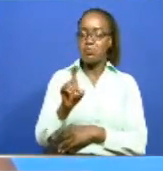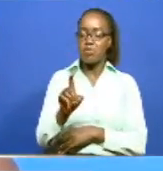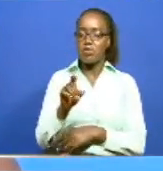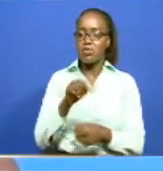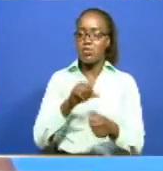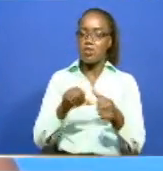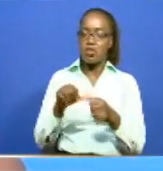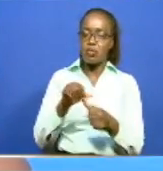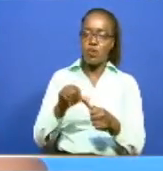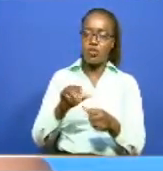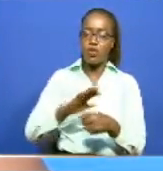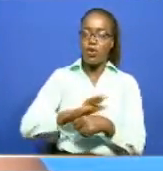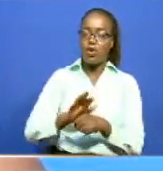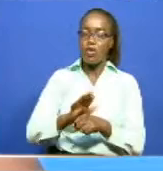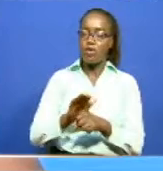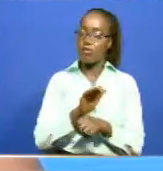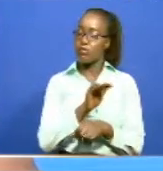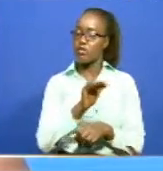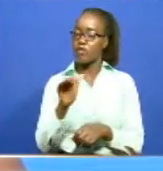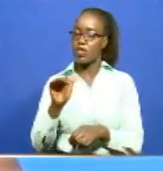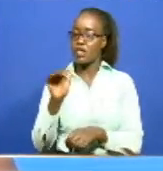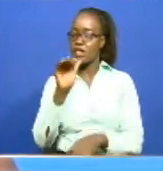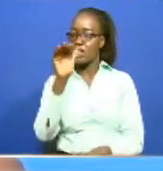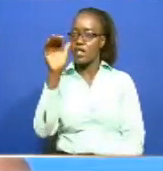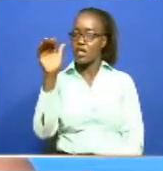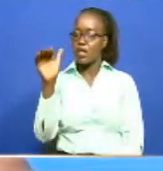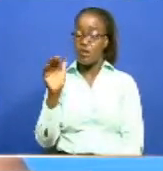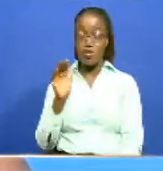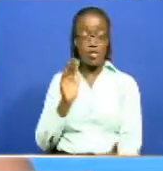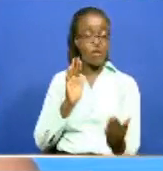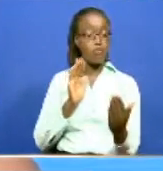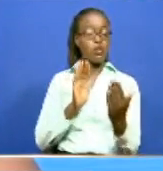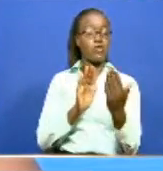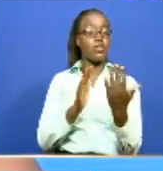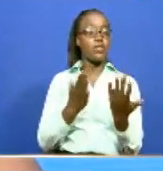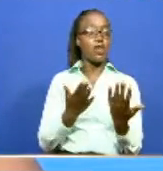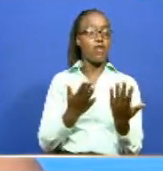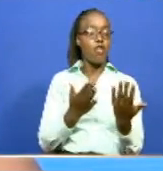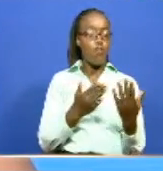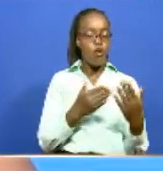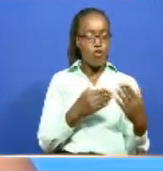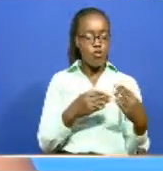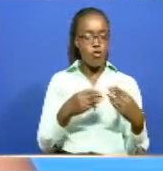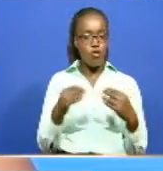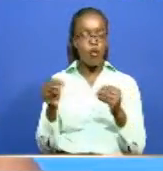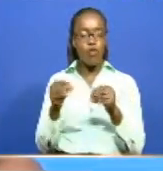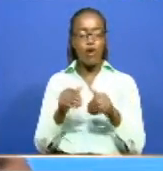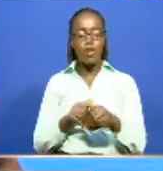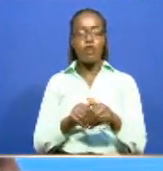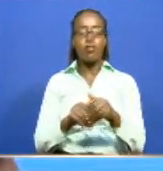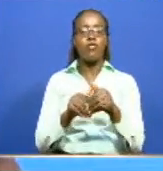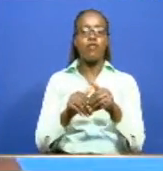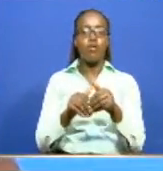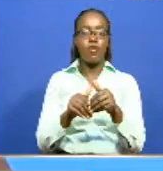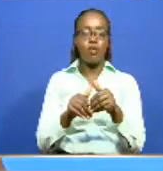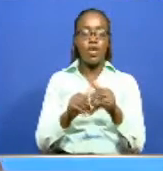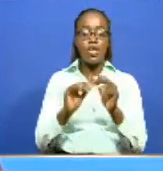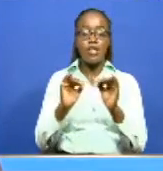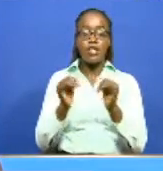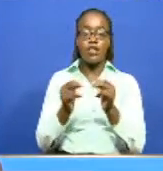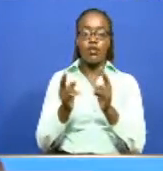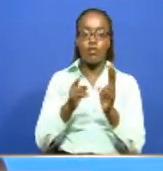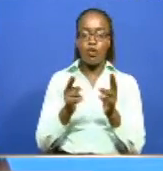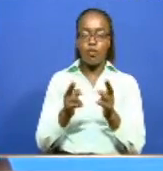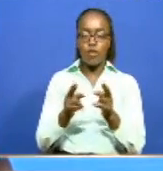COVID-19, flattening the curve. And really this is the approach that we want to roll forward as we continue in this new normal of living